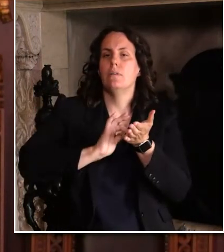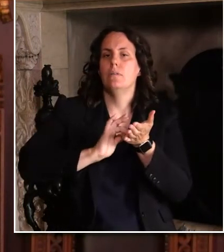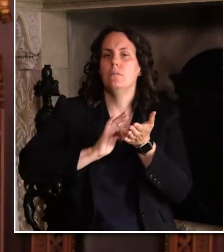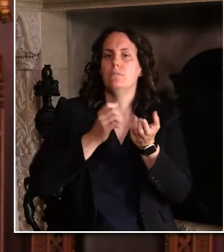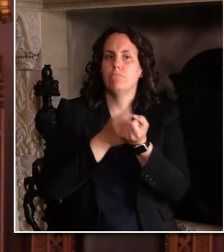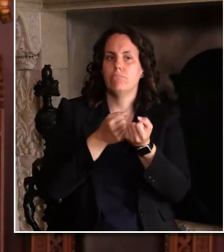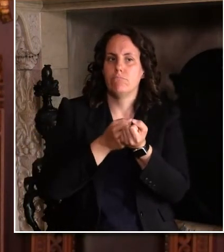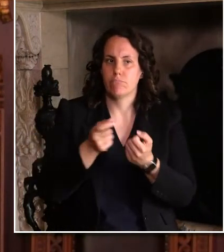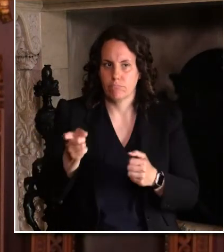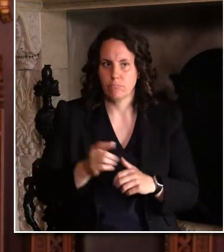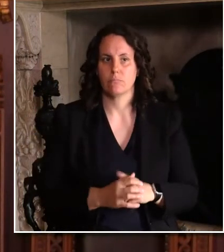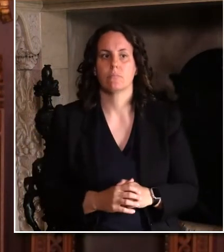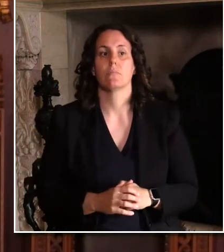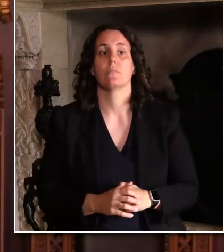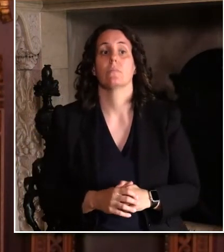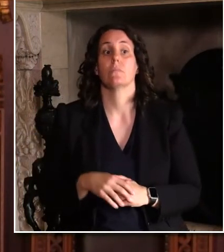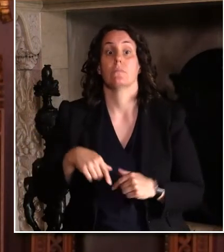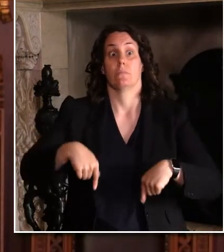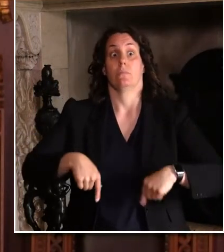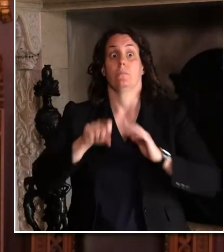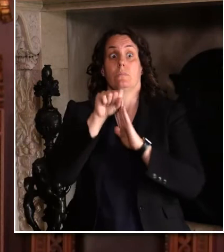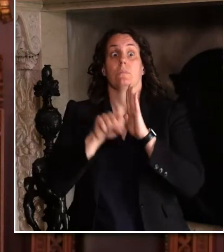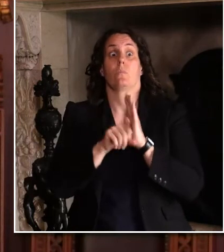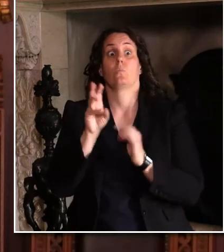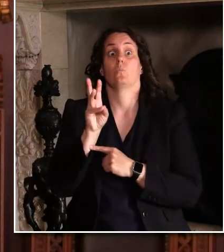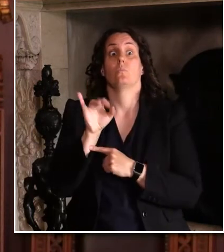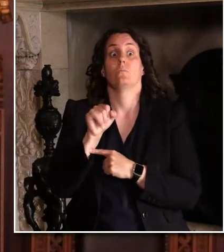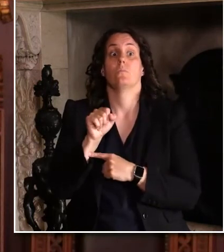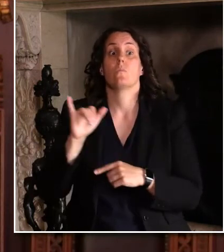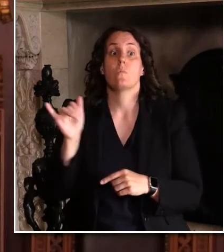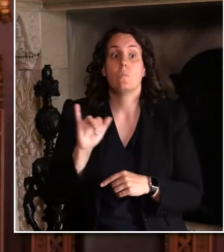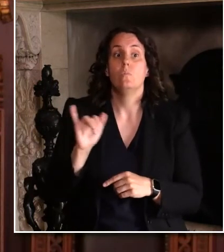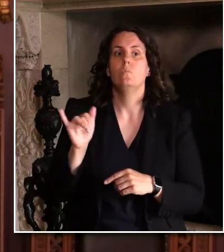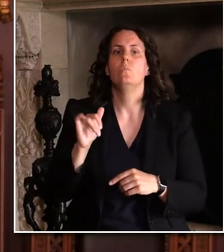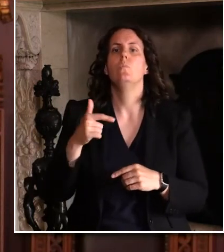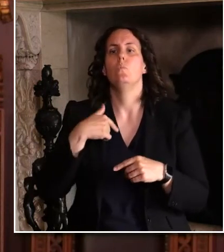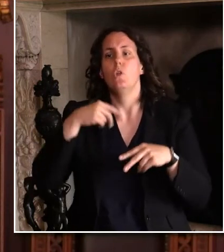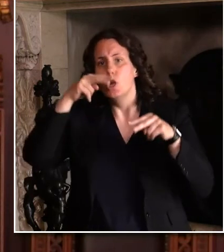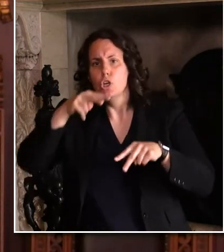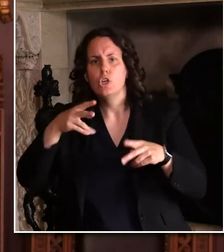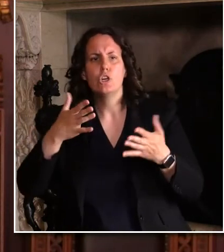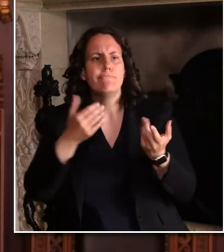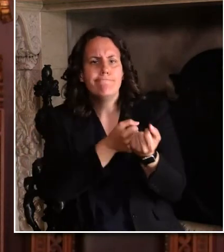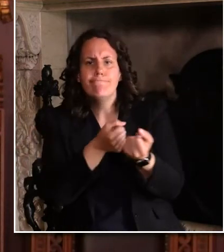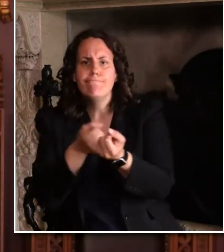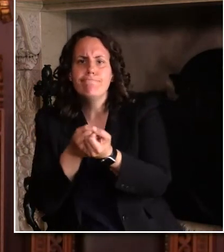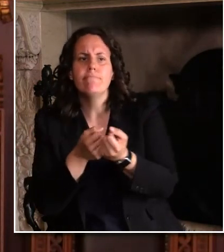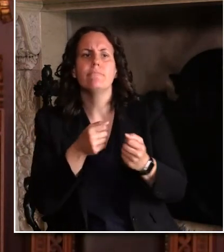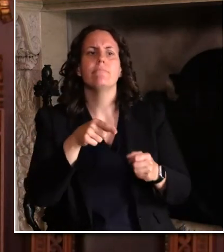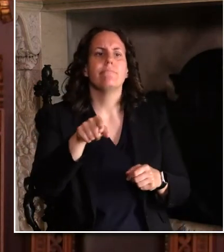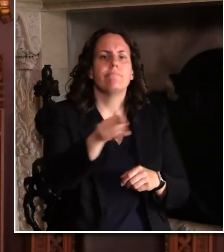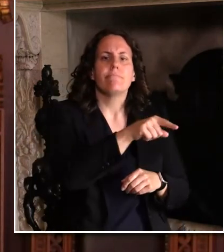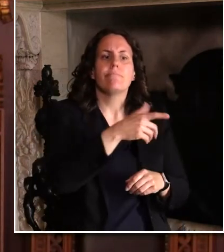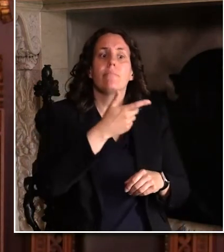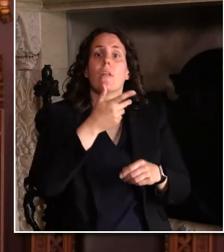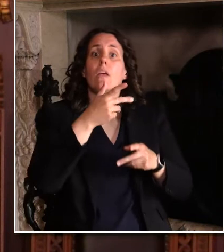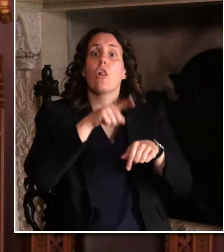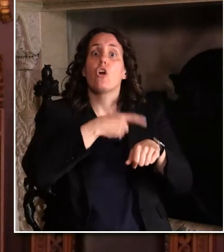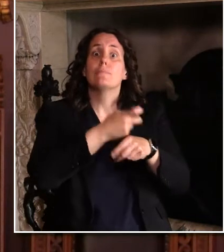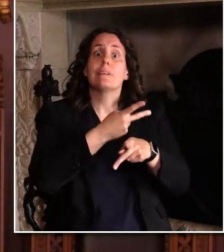in lots of things around long-term care, such as protect PPE, such as